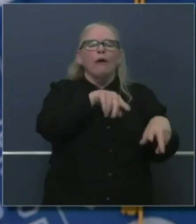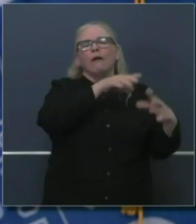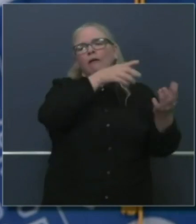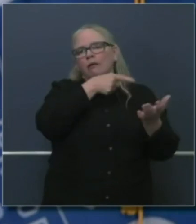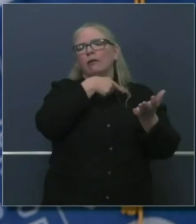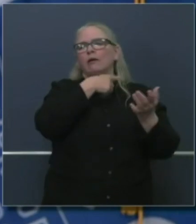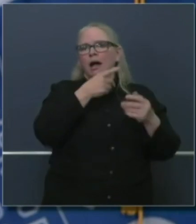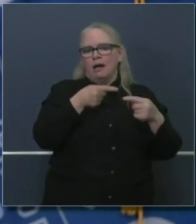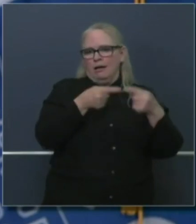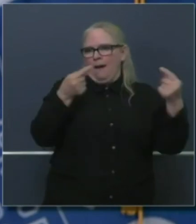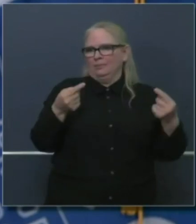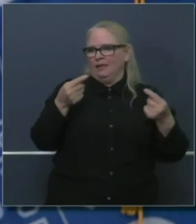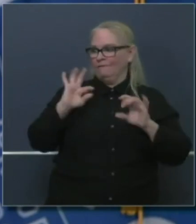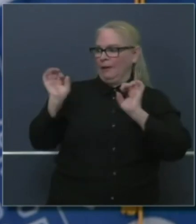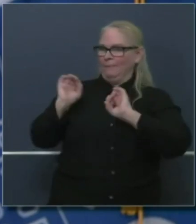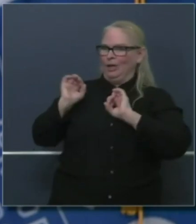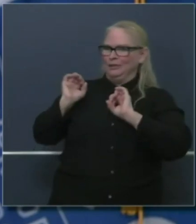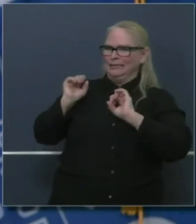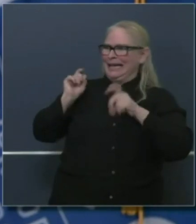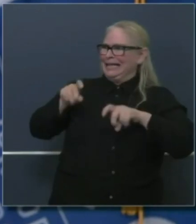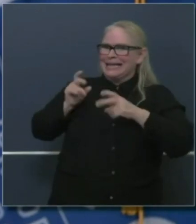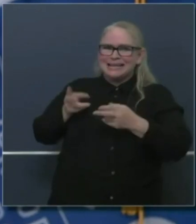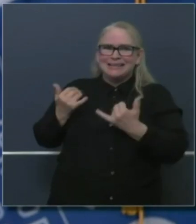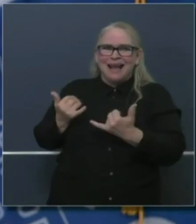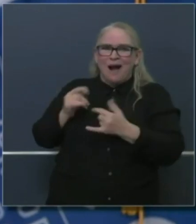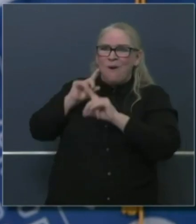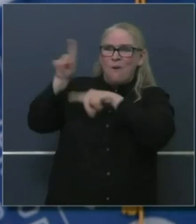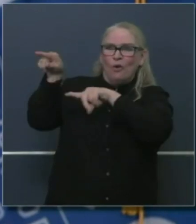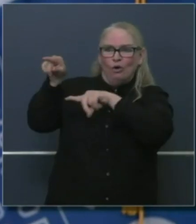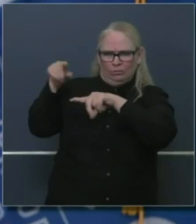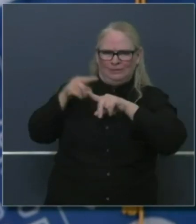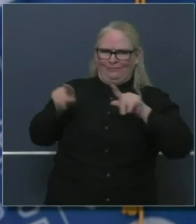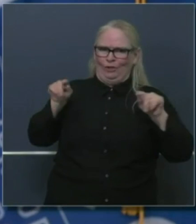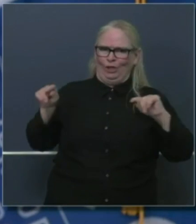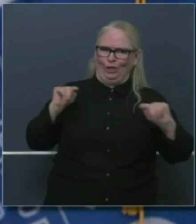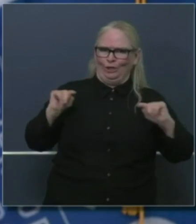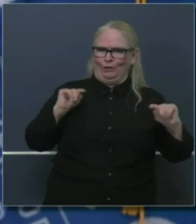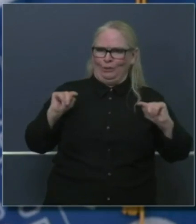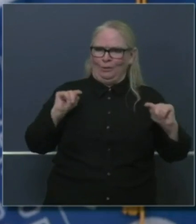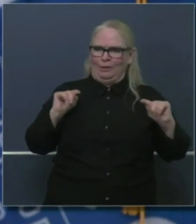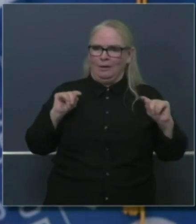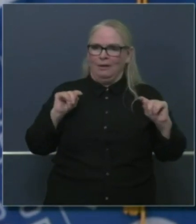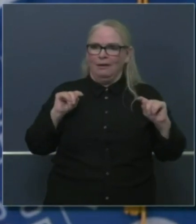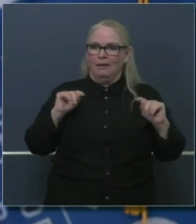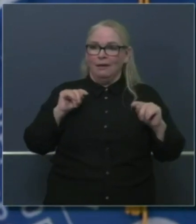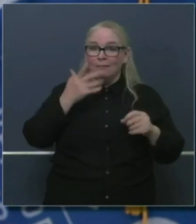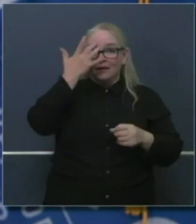particular event, the COVID-19, we were in an extra